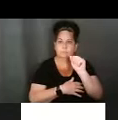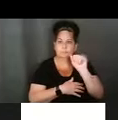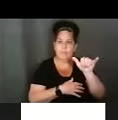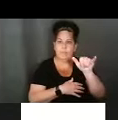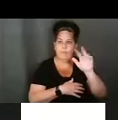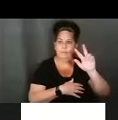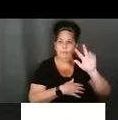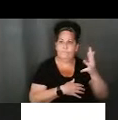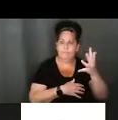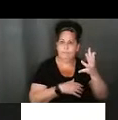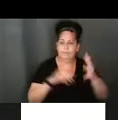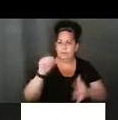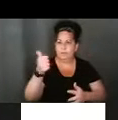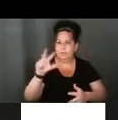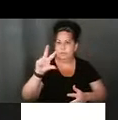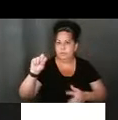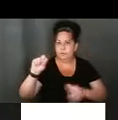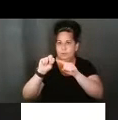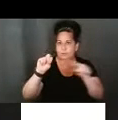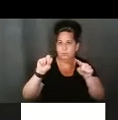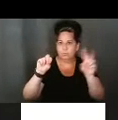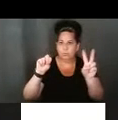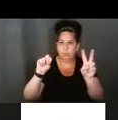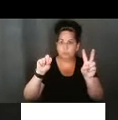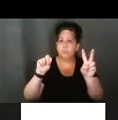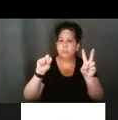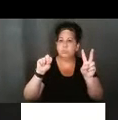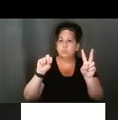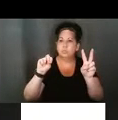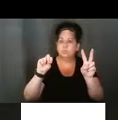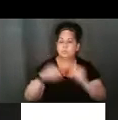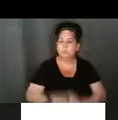from 10:30 to 2 p.m.